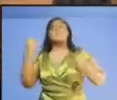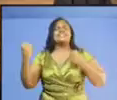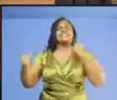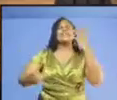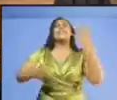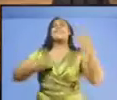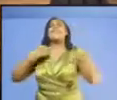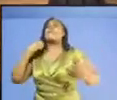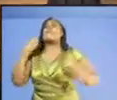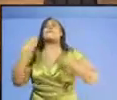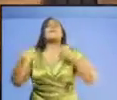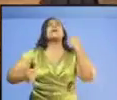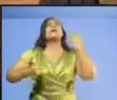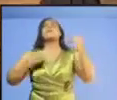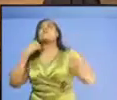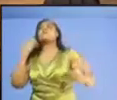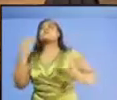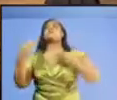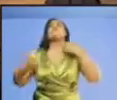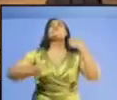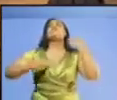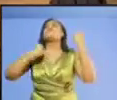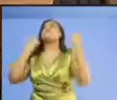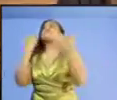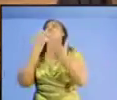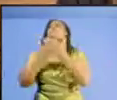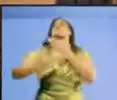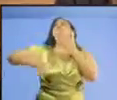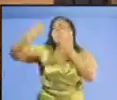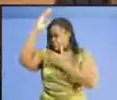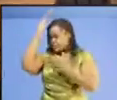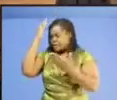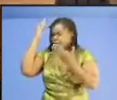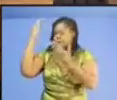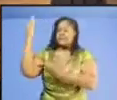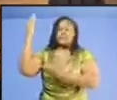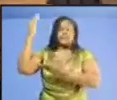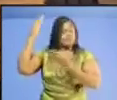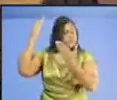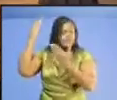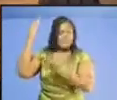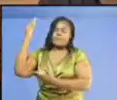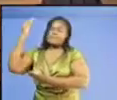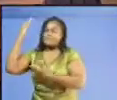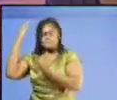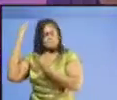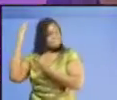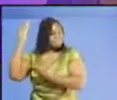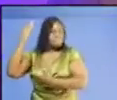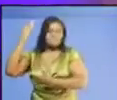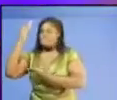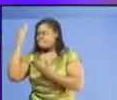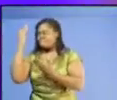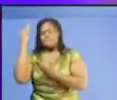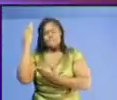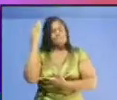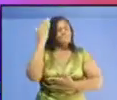I will sing of the goodness of God.